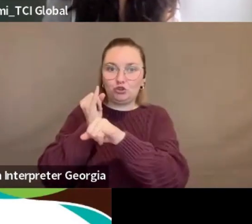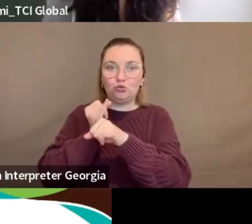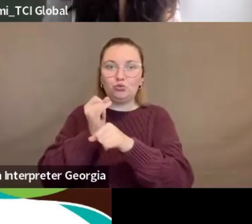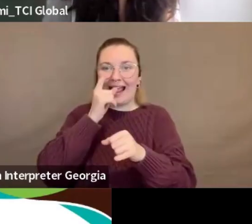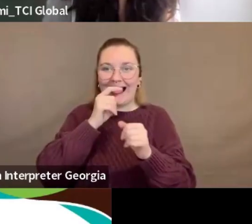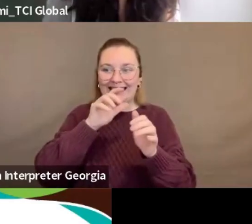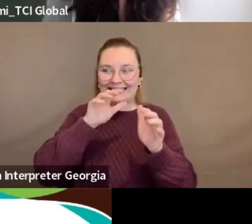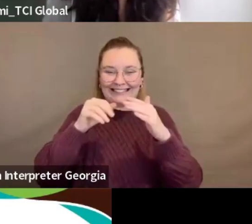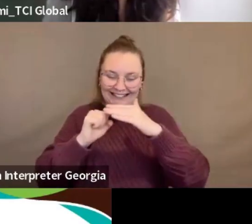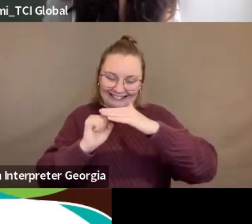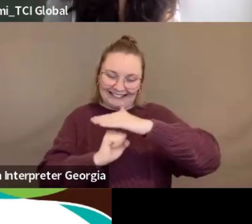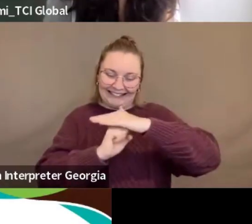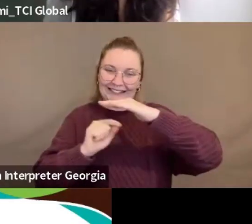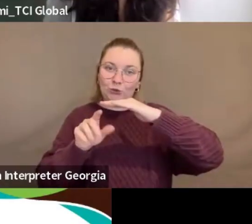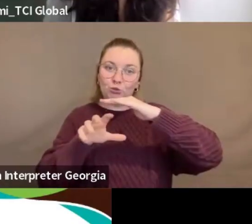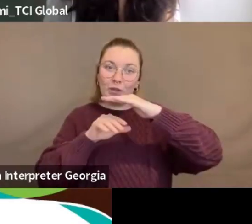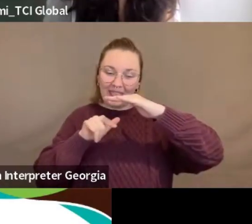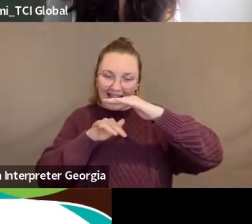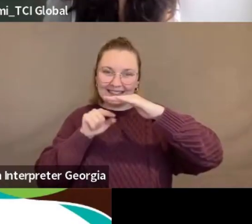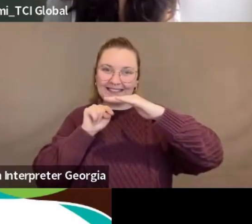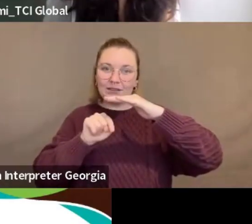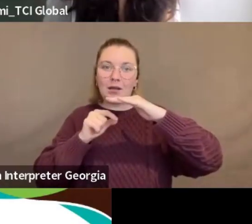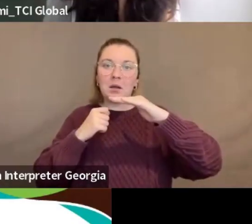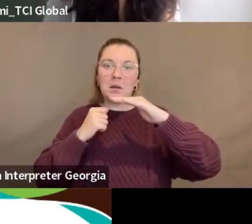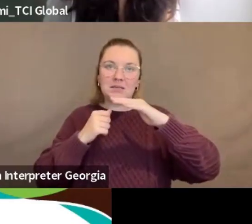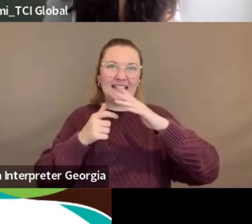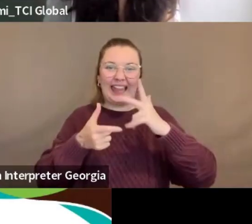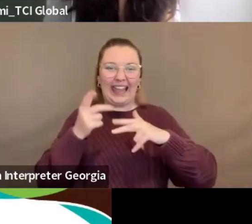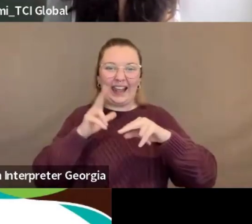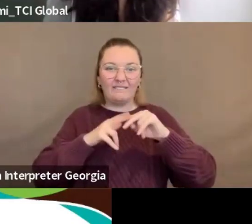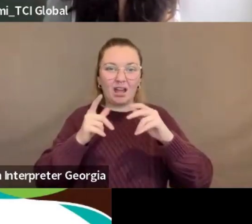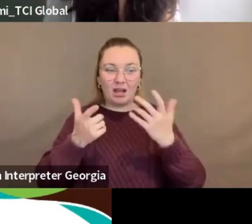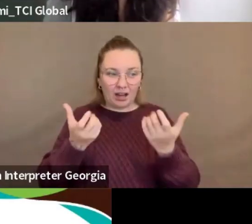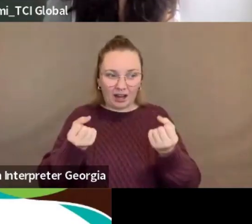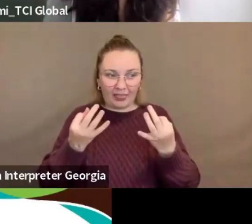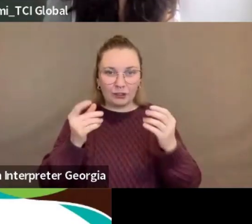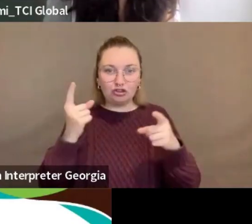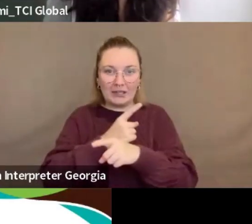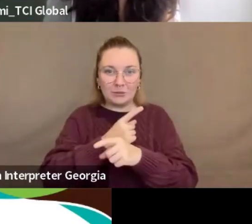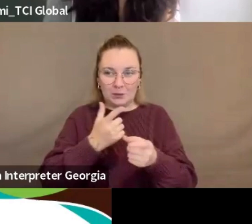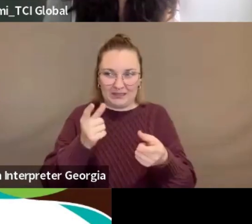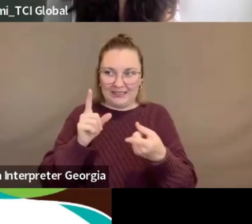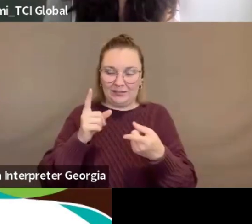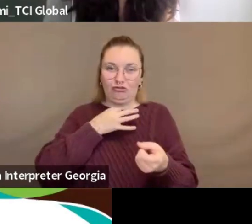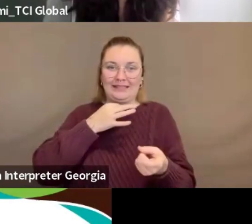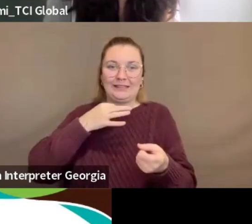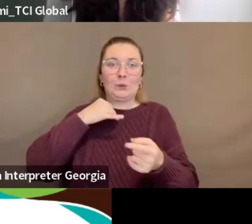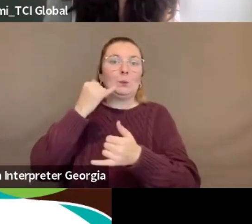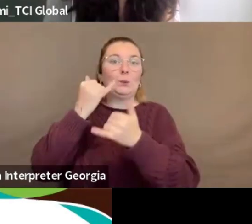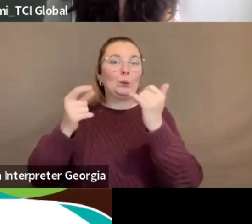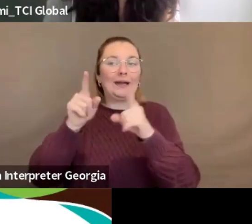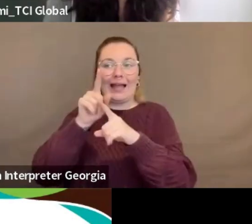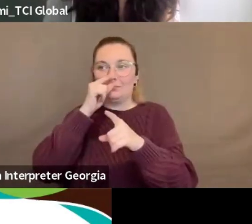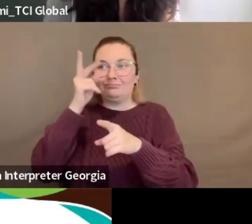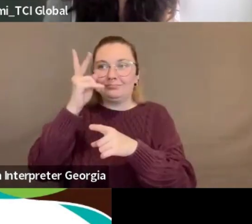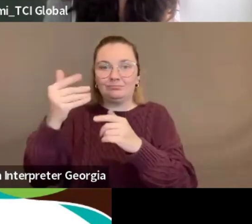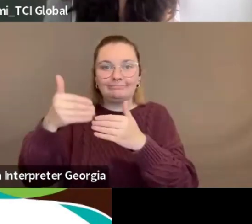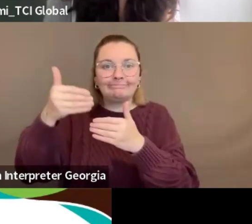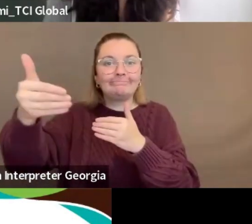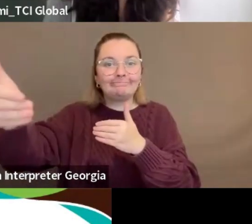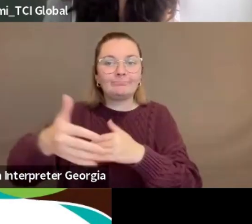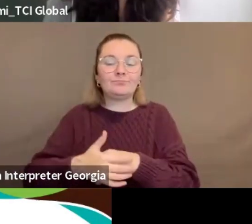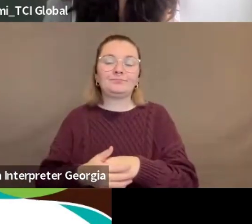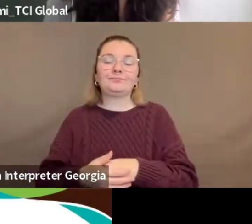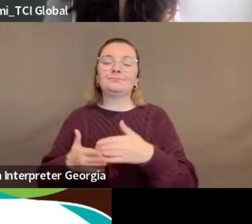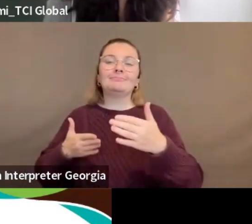institutionalisation. We risk replicating the harmful systems that we're trying to replace. The barriers to participation